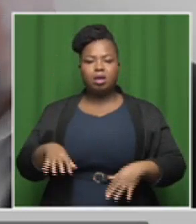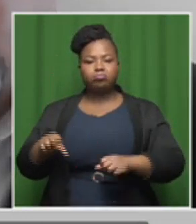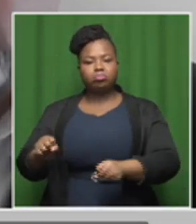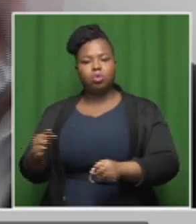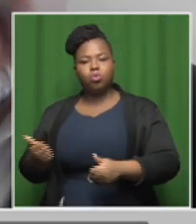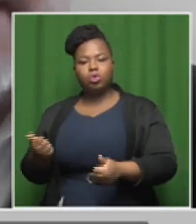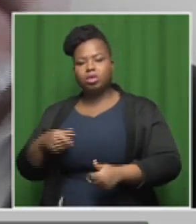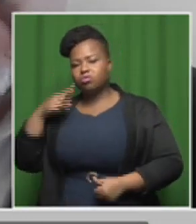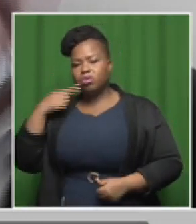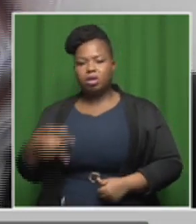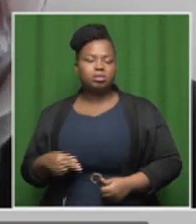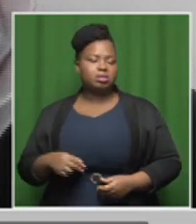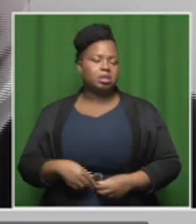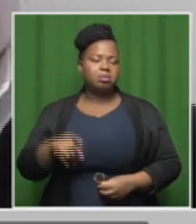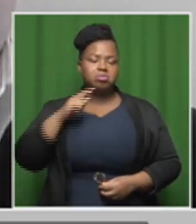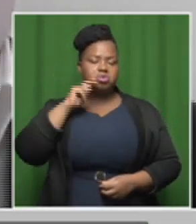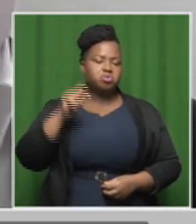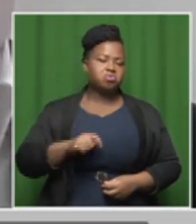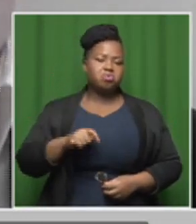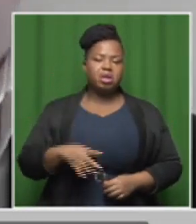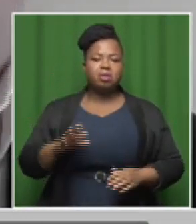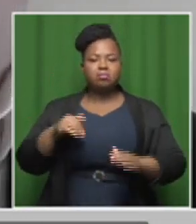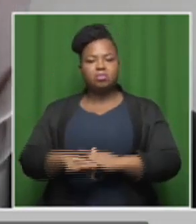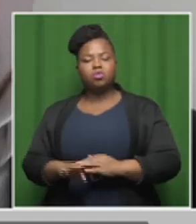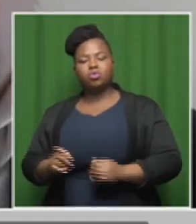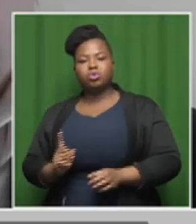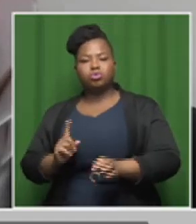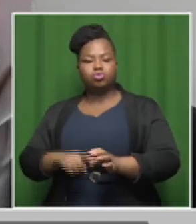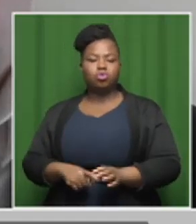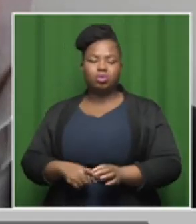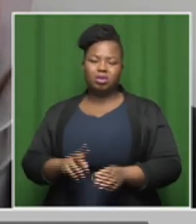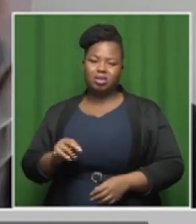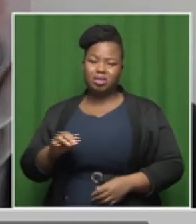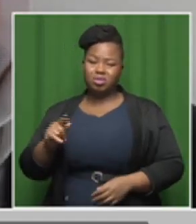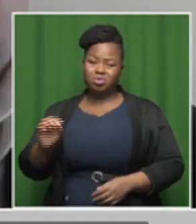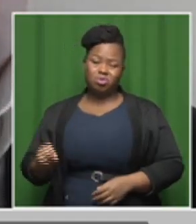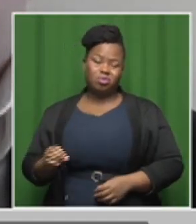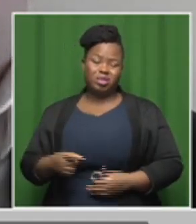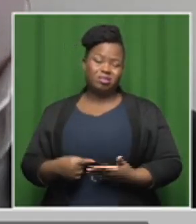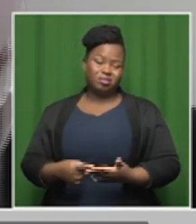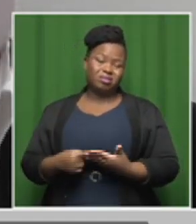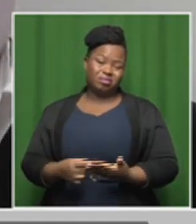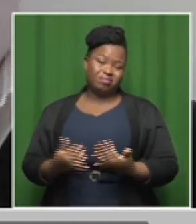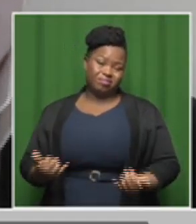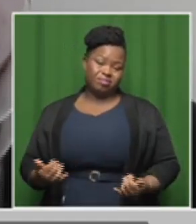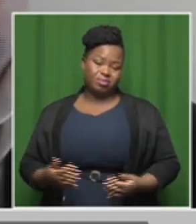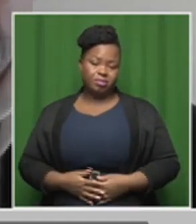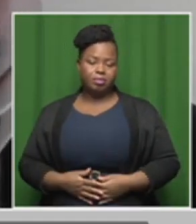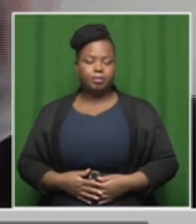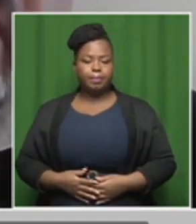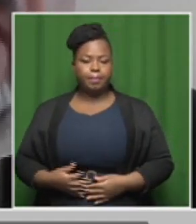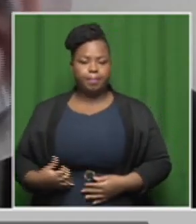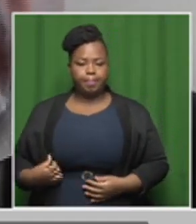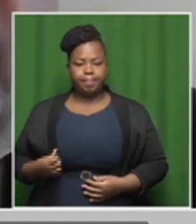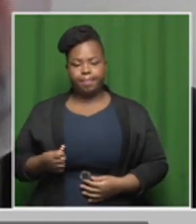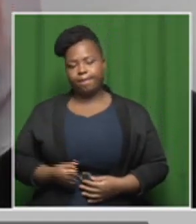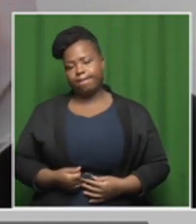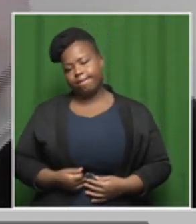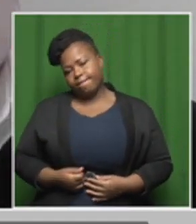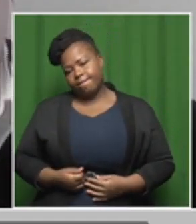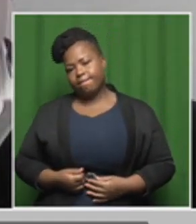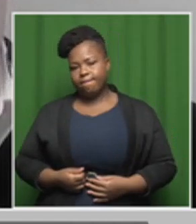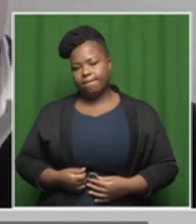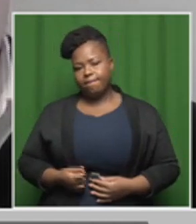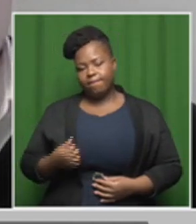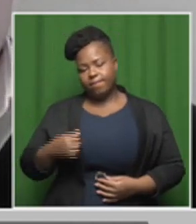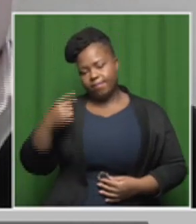never join NATO. All of these things are being discussed at the moment. But I